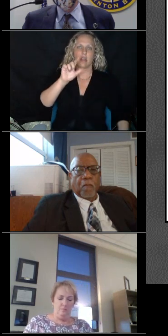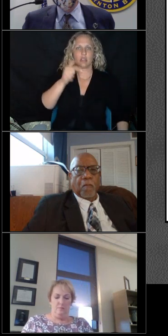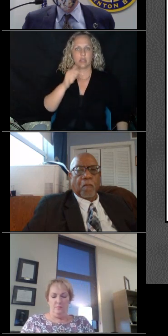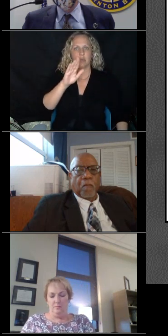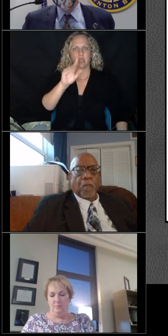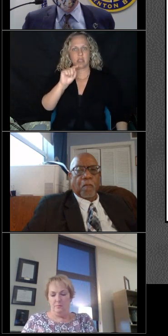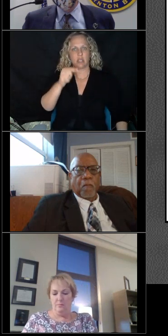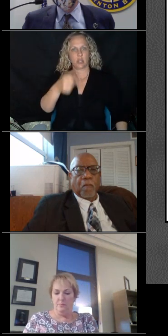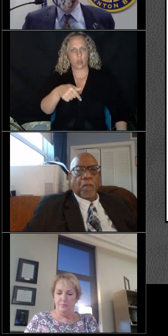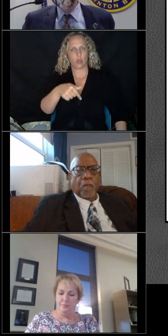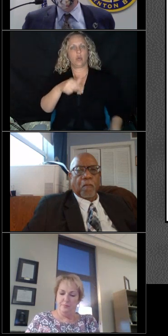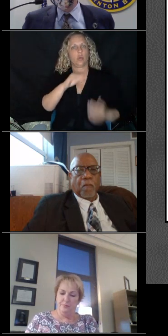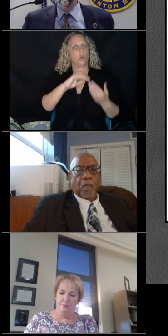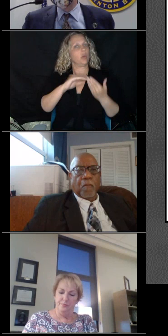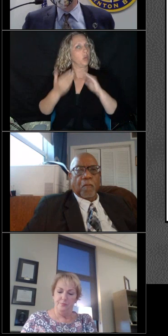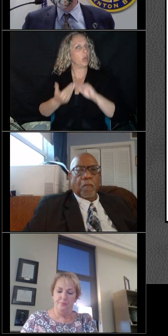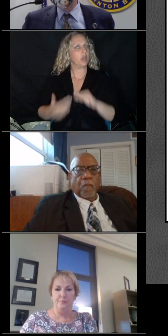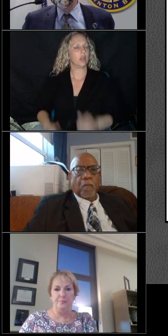community.